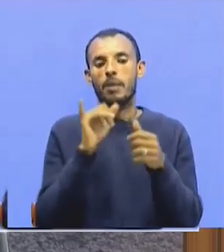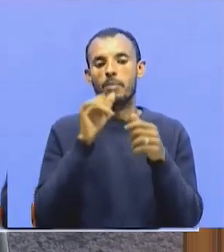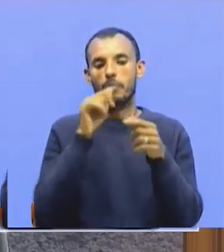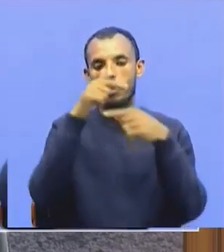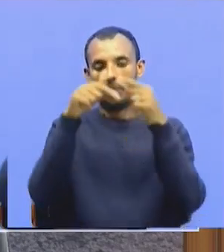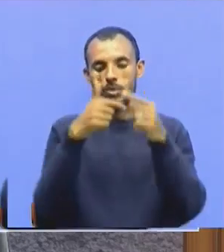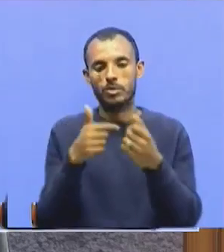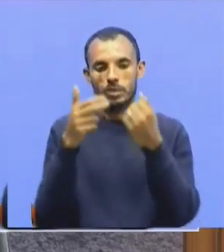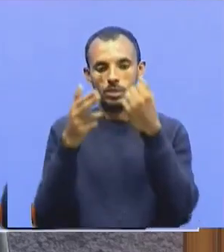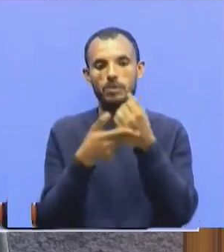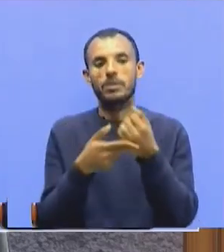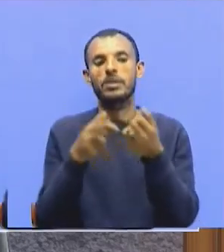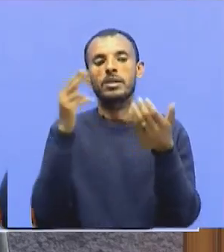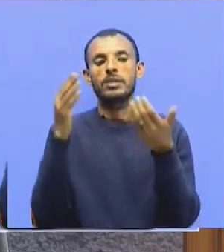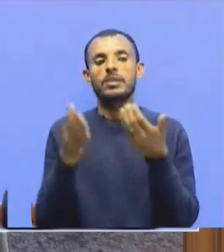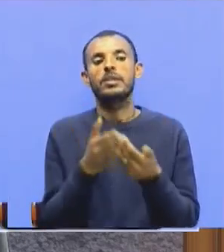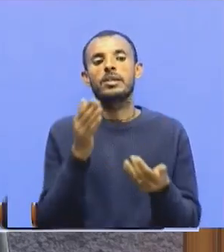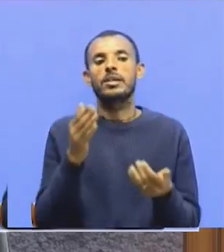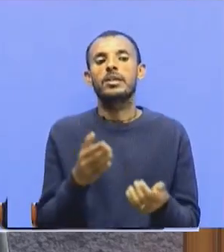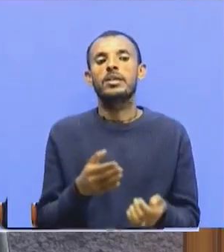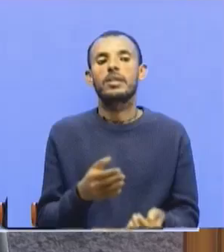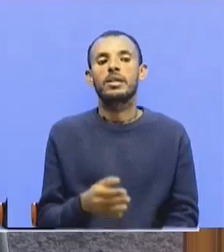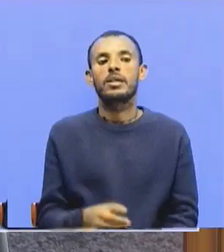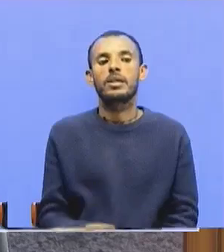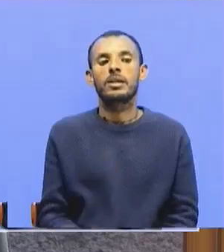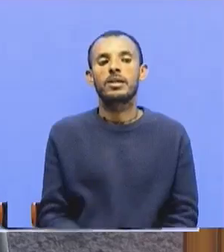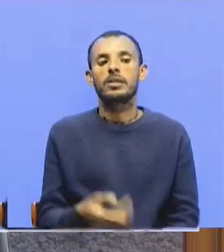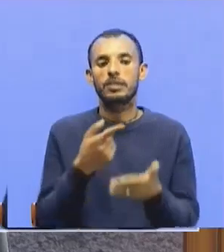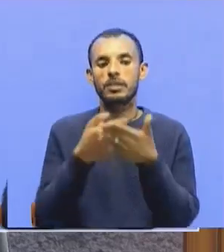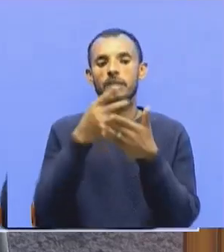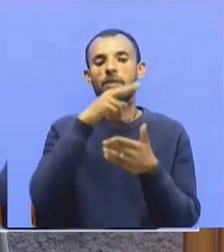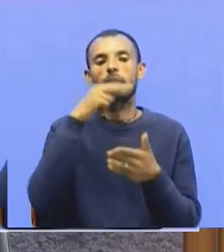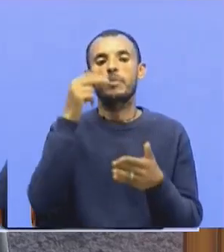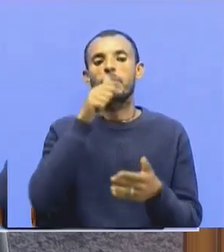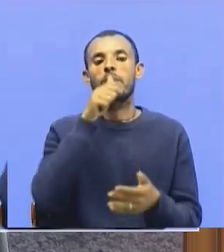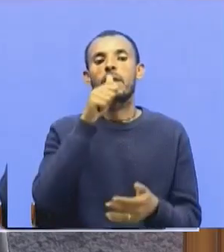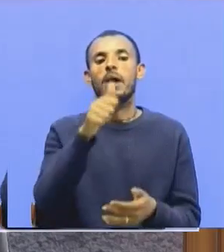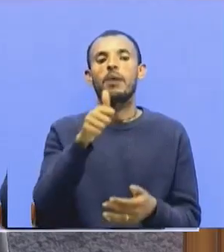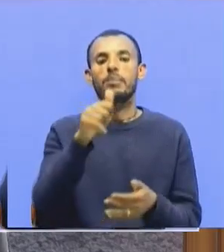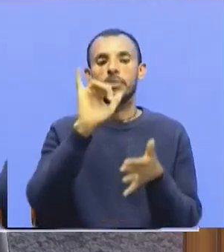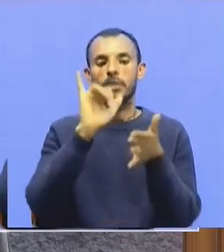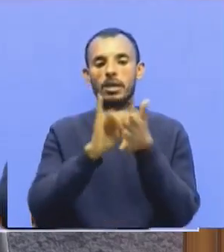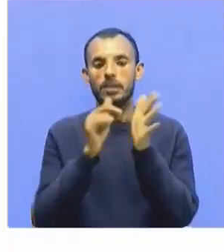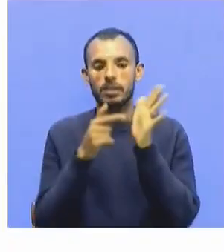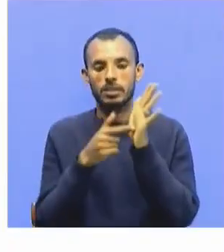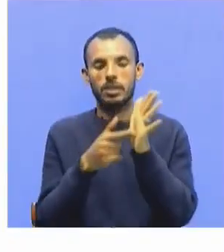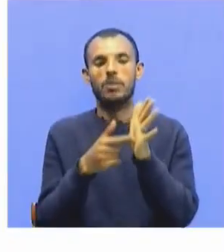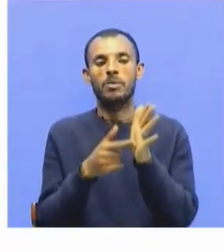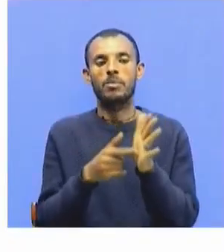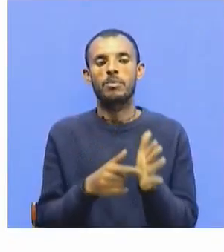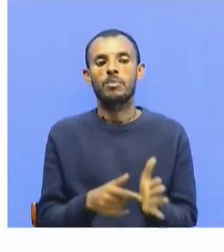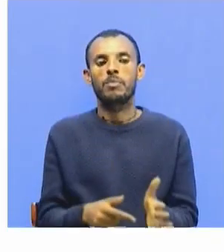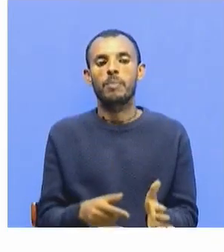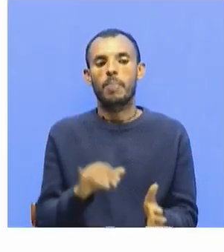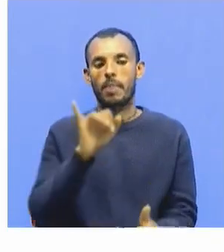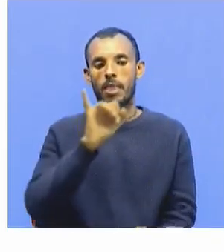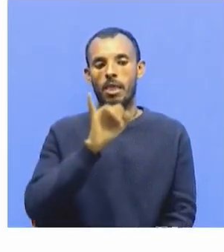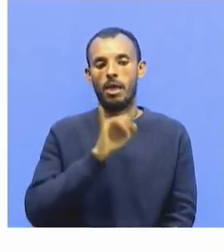the store. Easily, here is verb to be that show. Here is come, I.